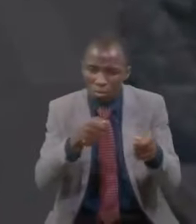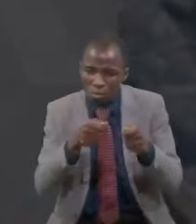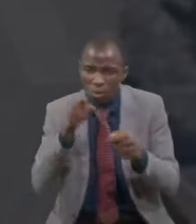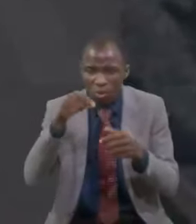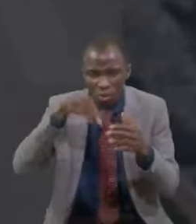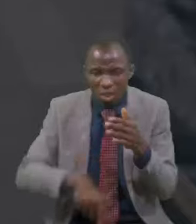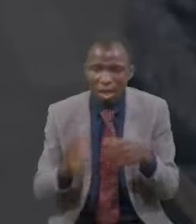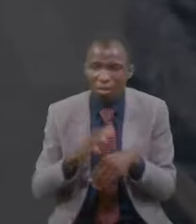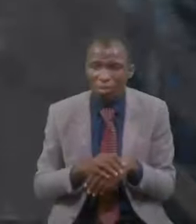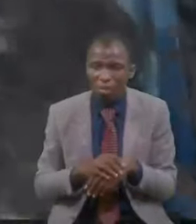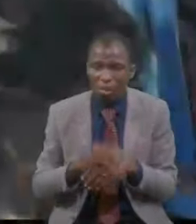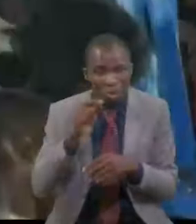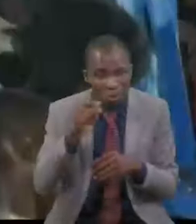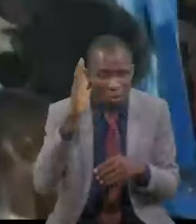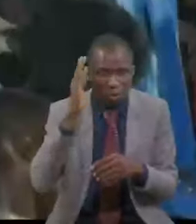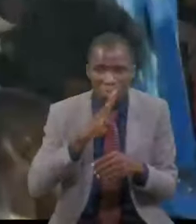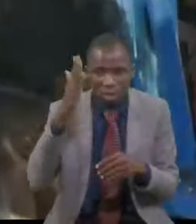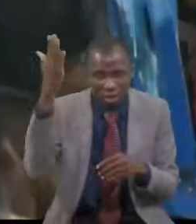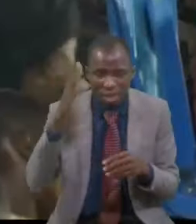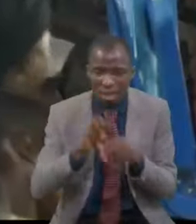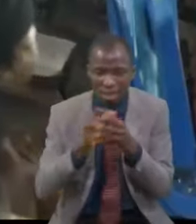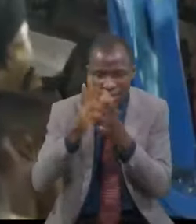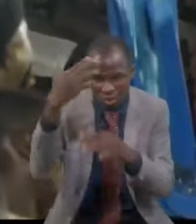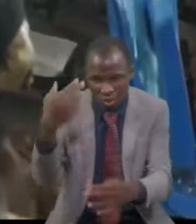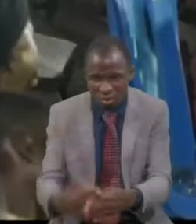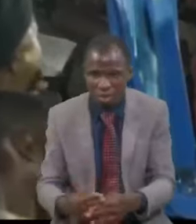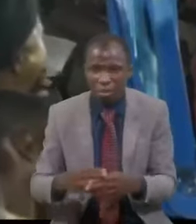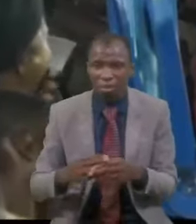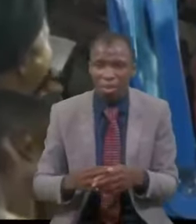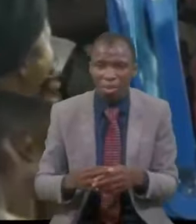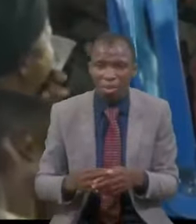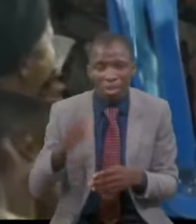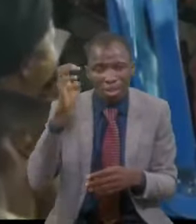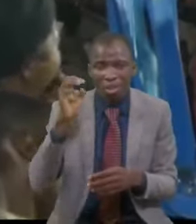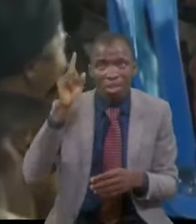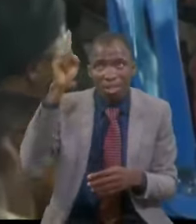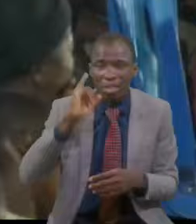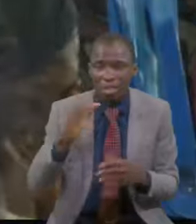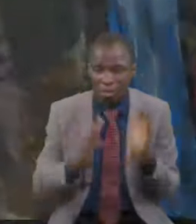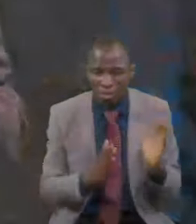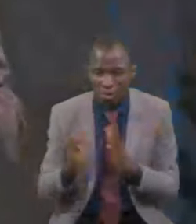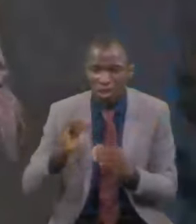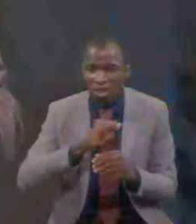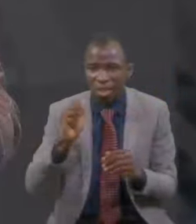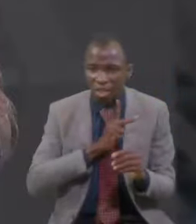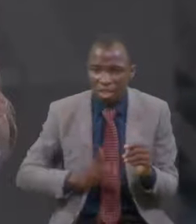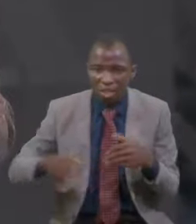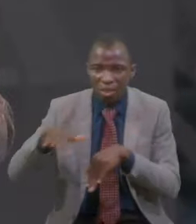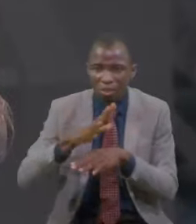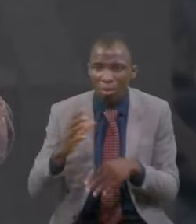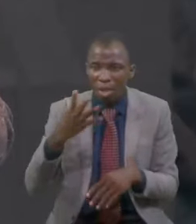You're going to be there. He's preparing a kingdom. And I will be